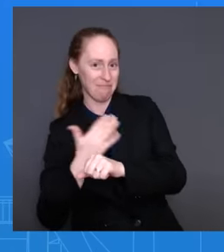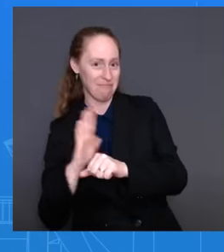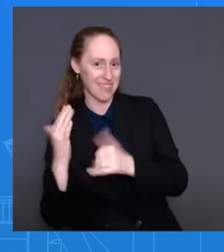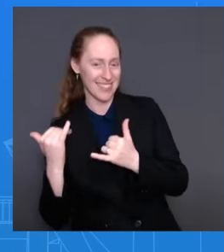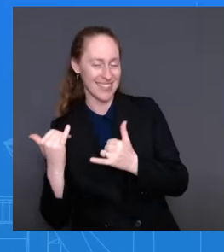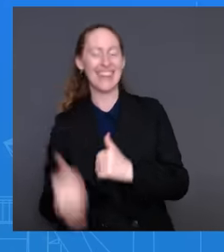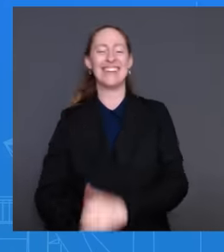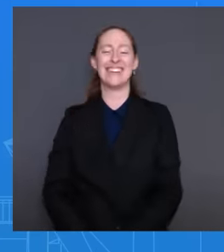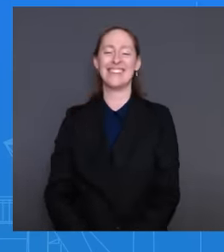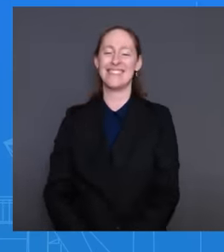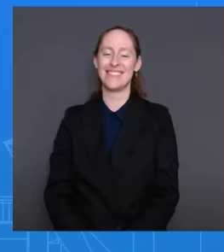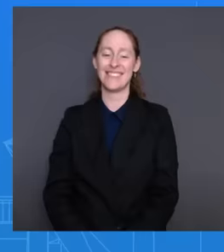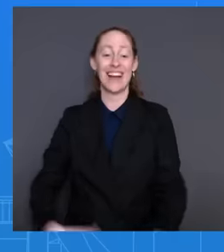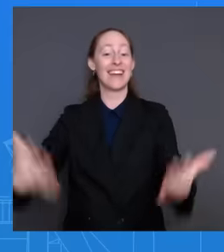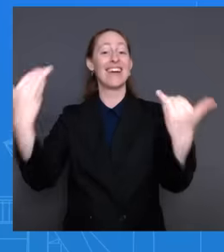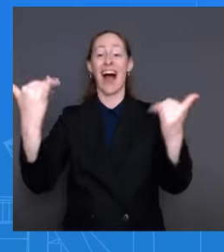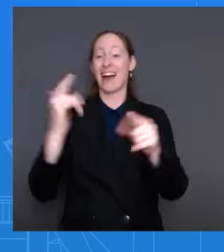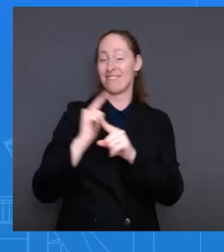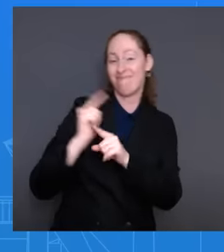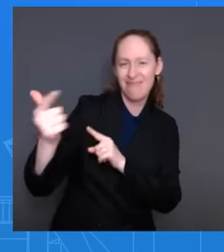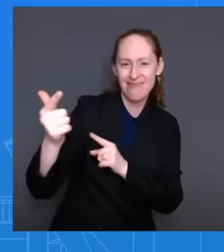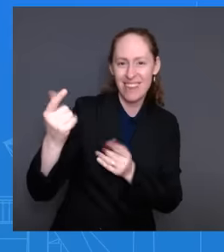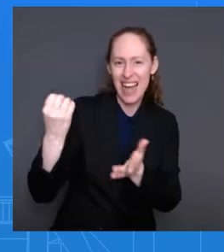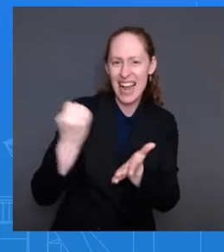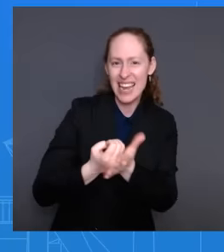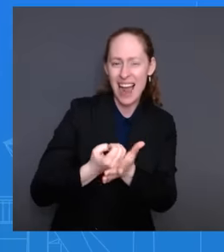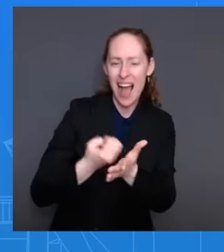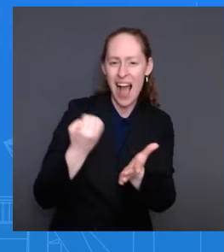I don't know. I'm excited to hear what Brian has to say. Okay.